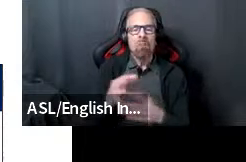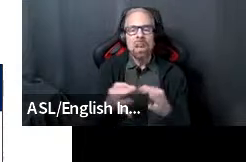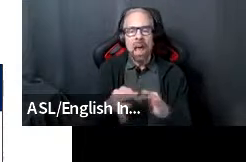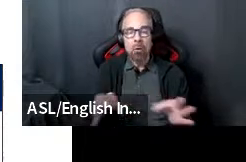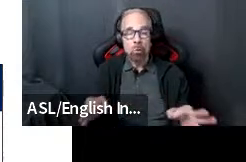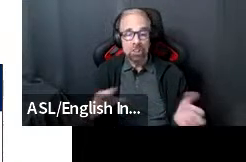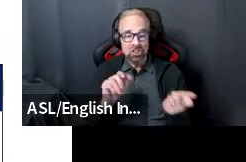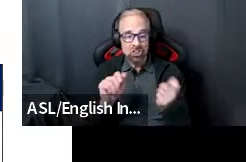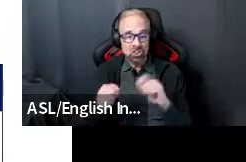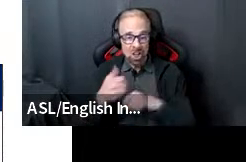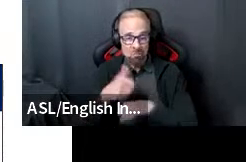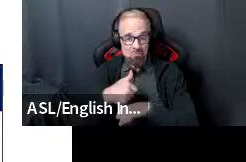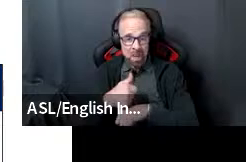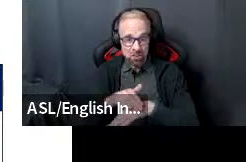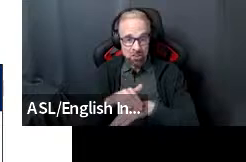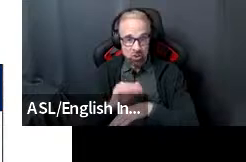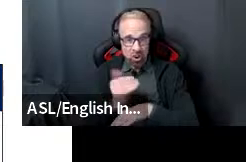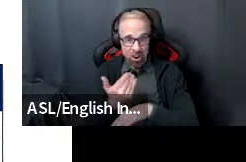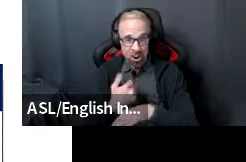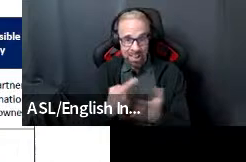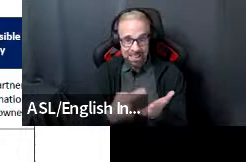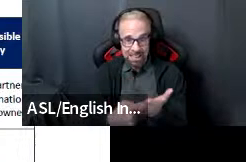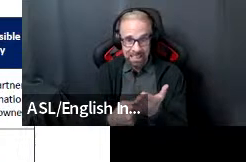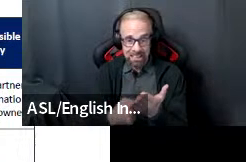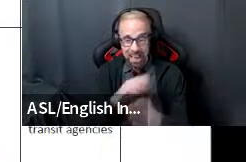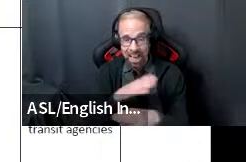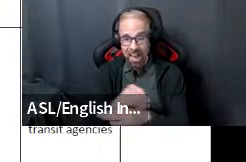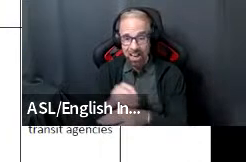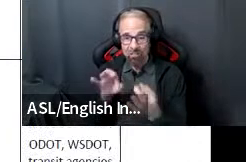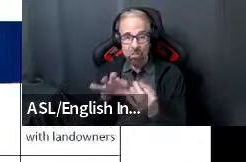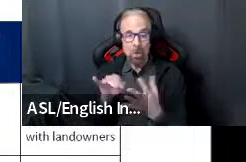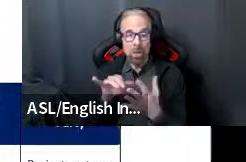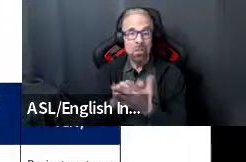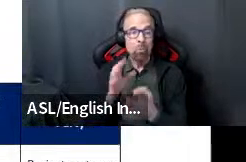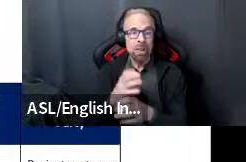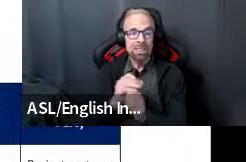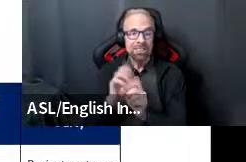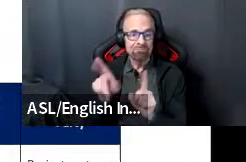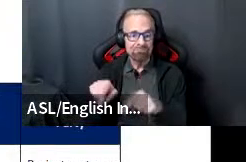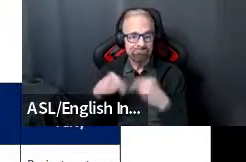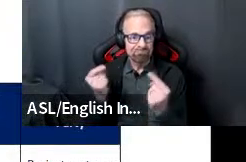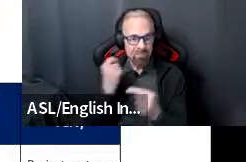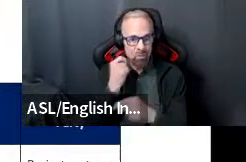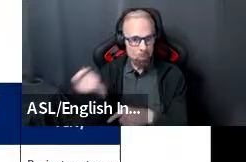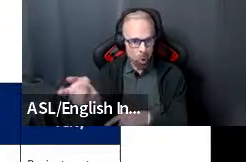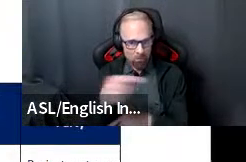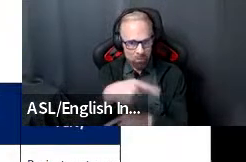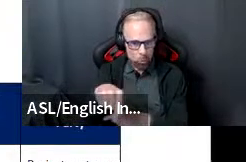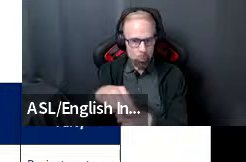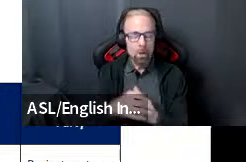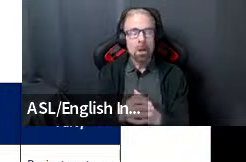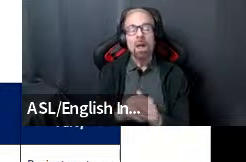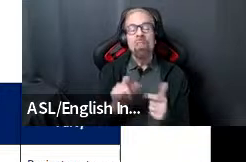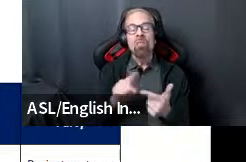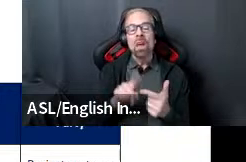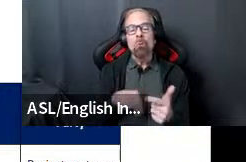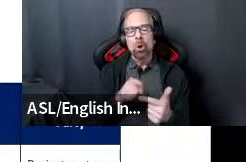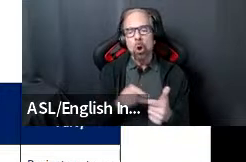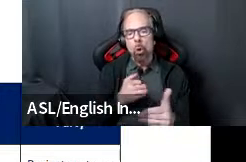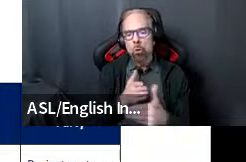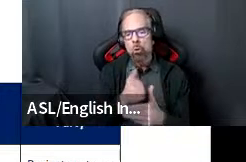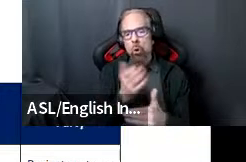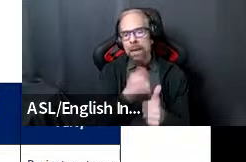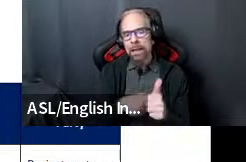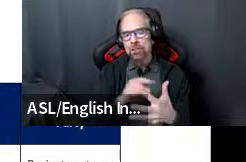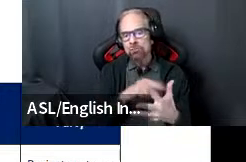changed based on the discussion and the input that we have received from all of you. And I'll go through each one, and then at